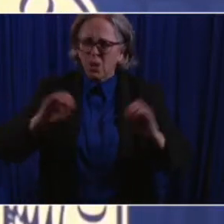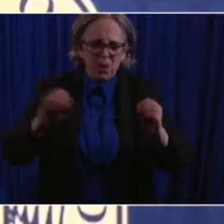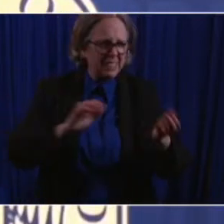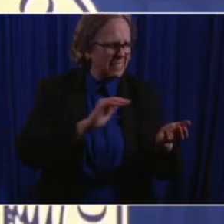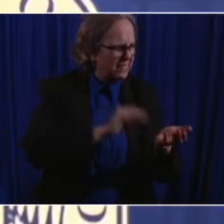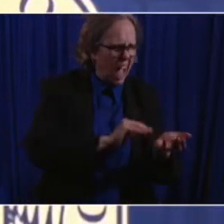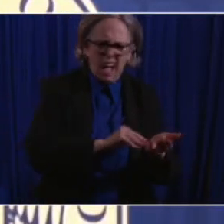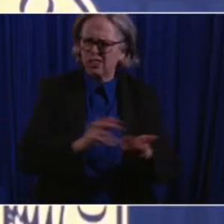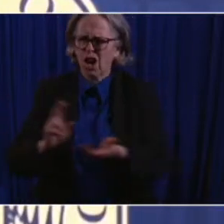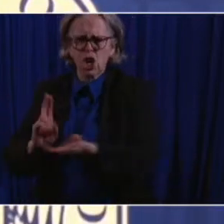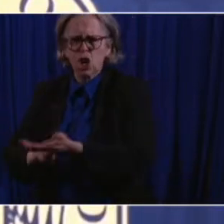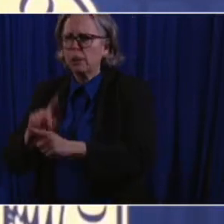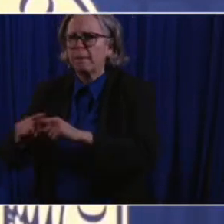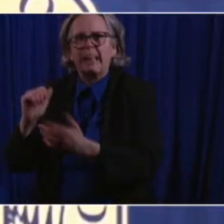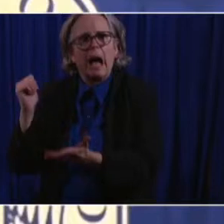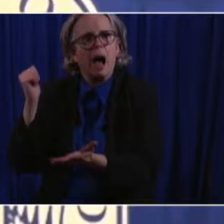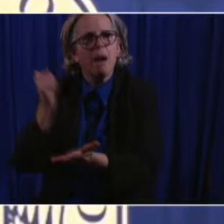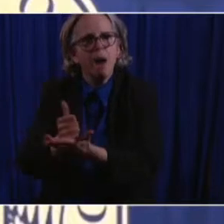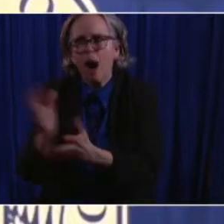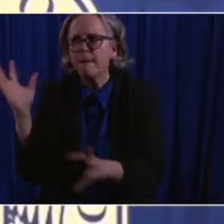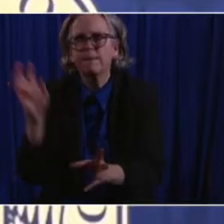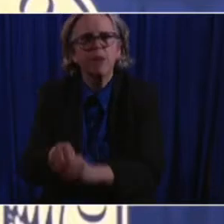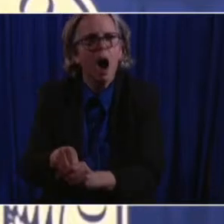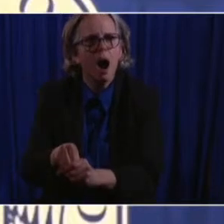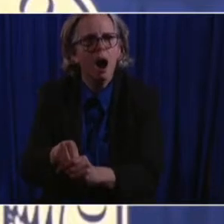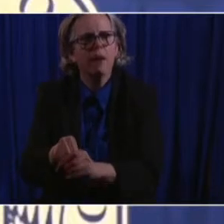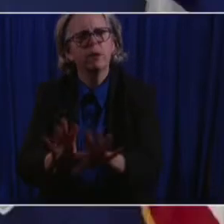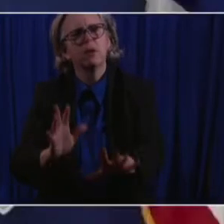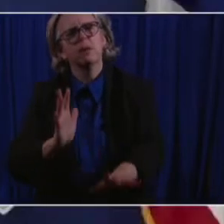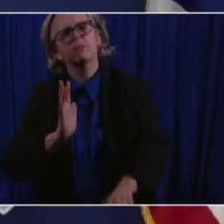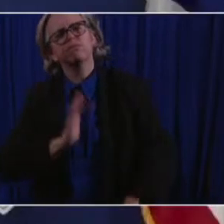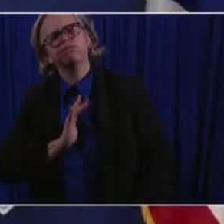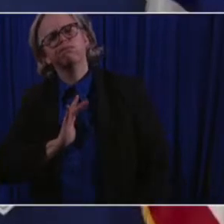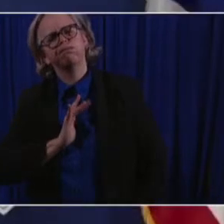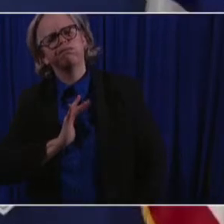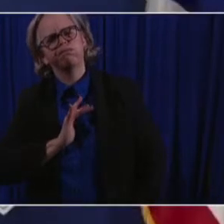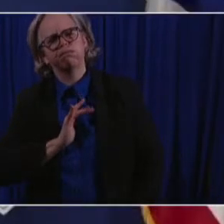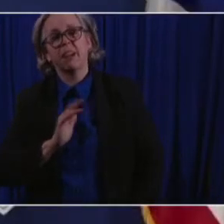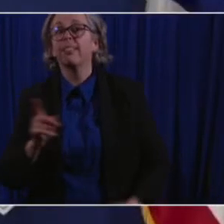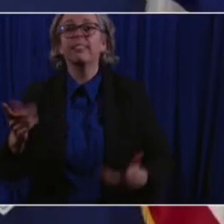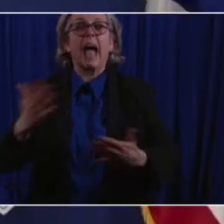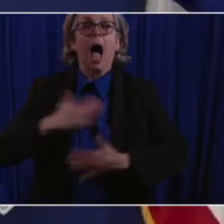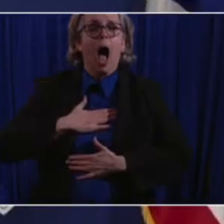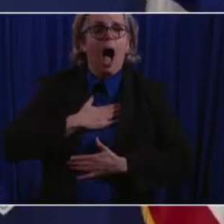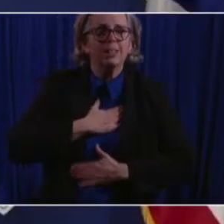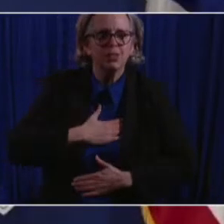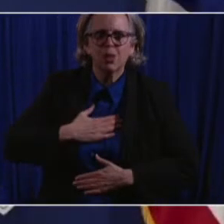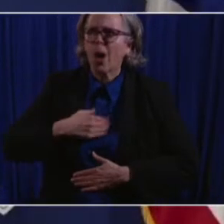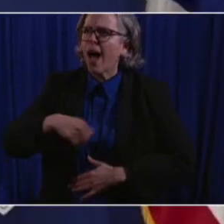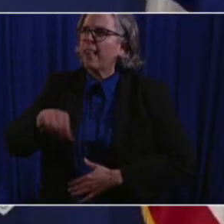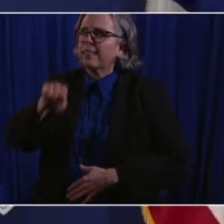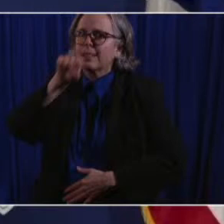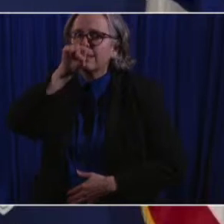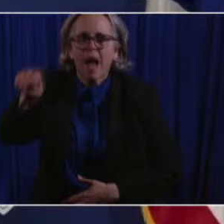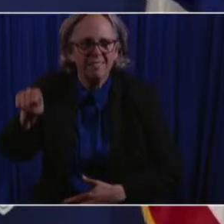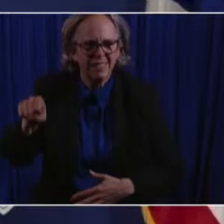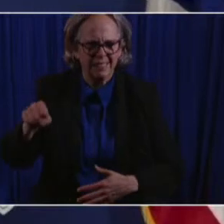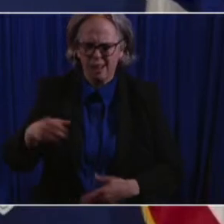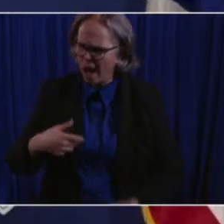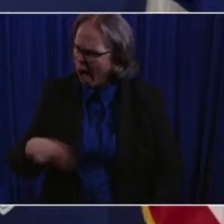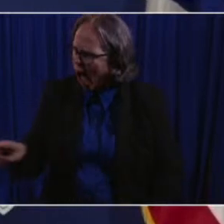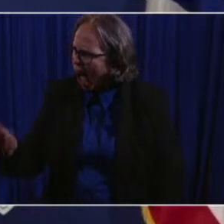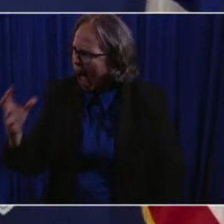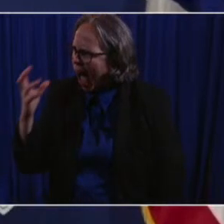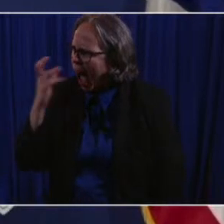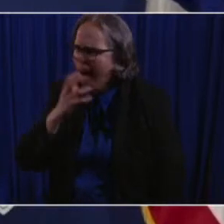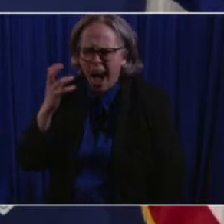can legally give with supervision vaccine, and they love it. Well, that is just great. After you told me that, I wanted you really to